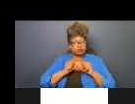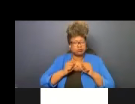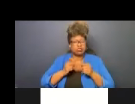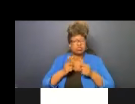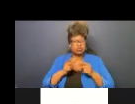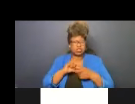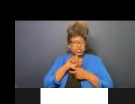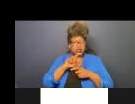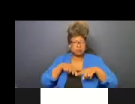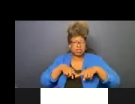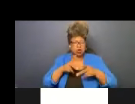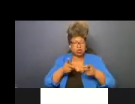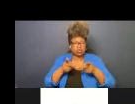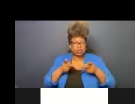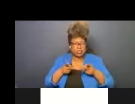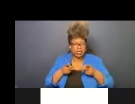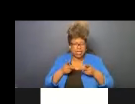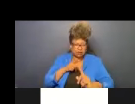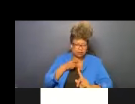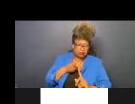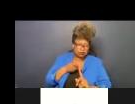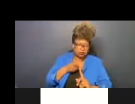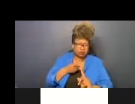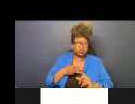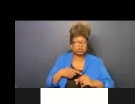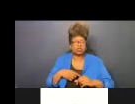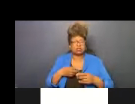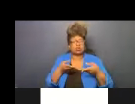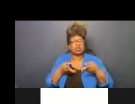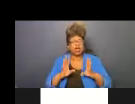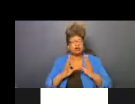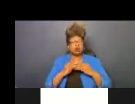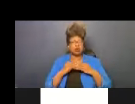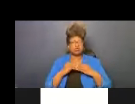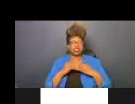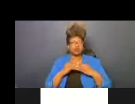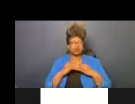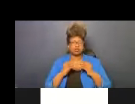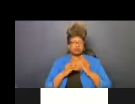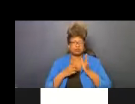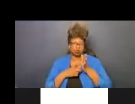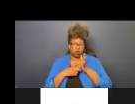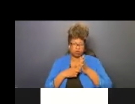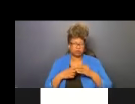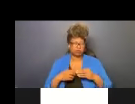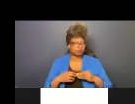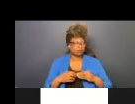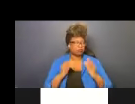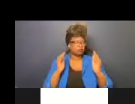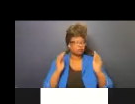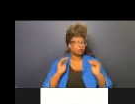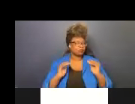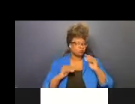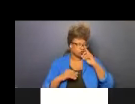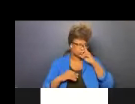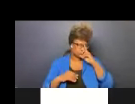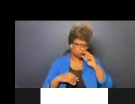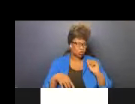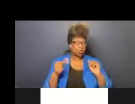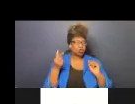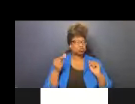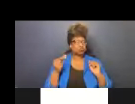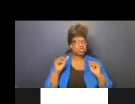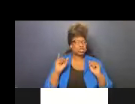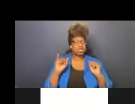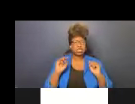and allows some more flexibility in requirements. This next one, the flood overlay zone for green infrastructure, that would just be